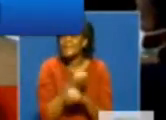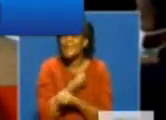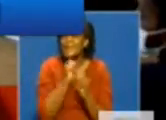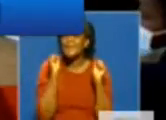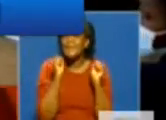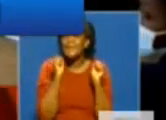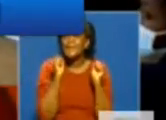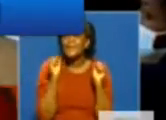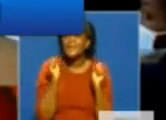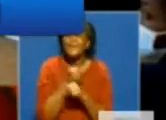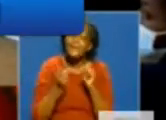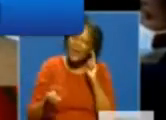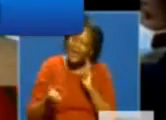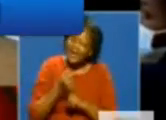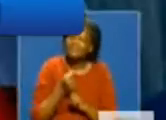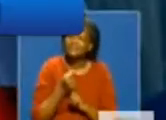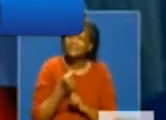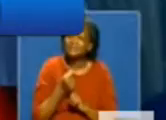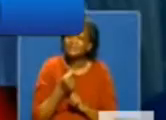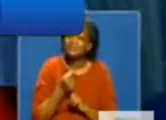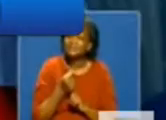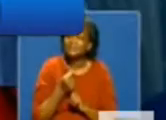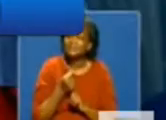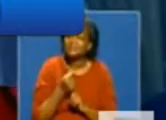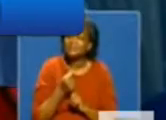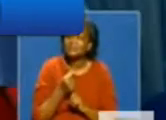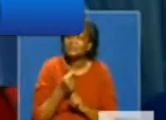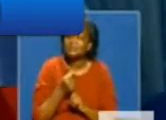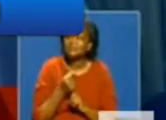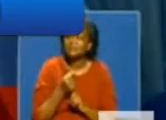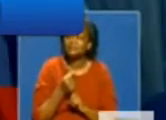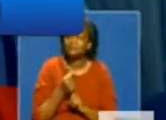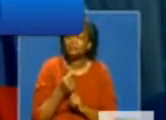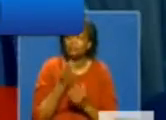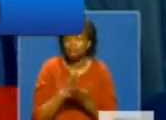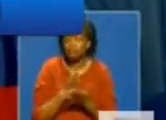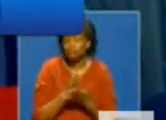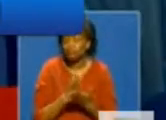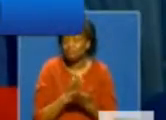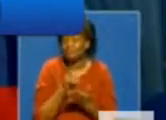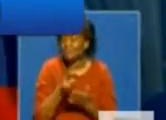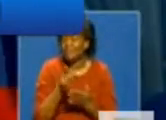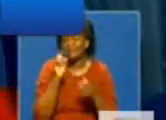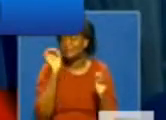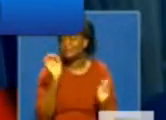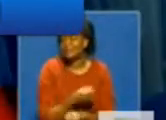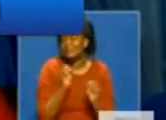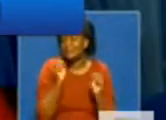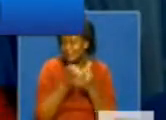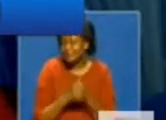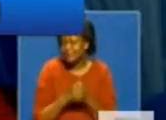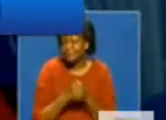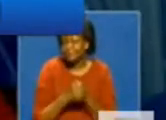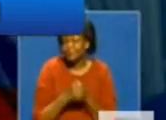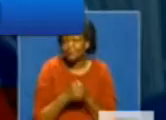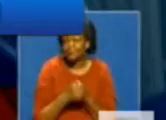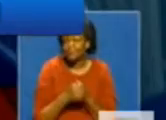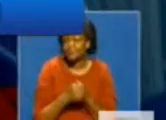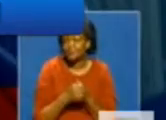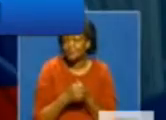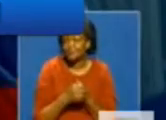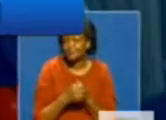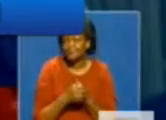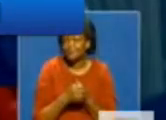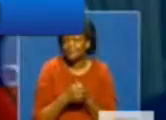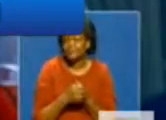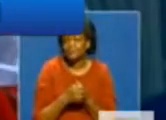supplant what is in the Constitution for what is impossible to achieve. My Lord, verification.